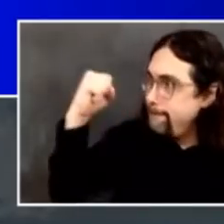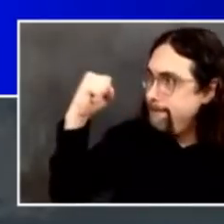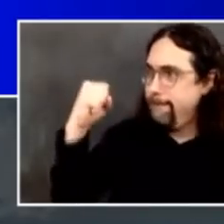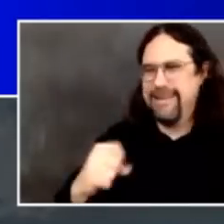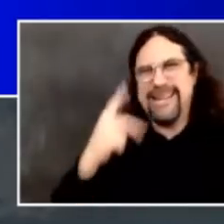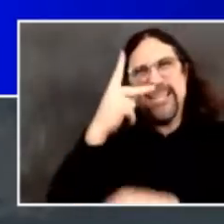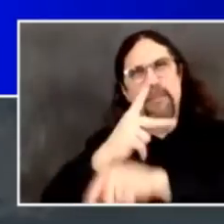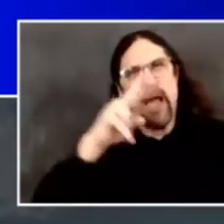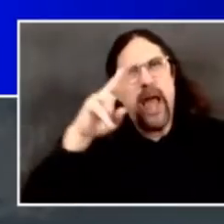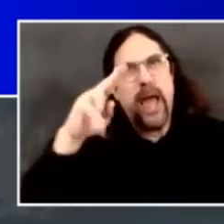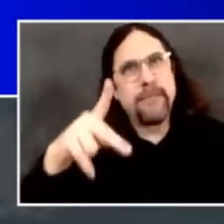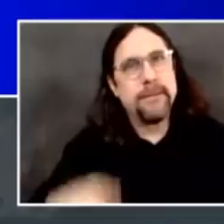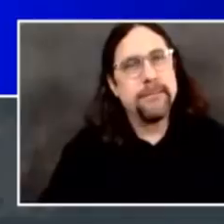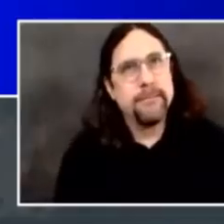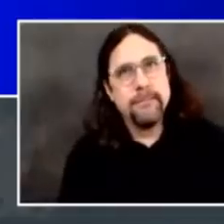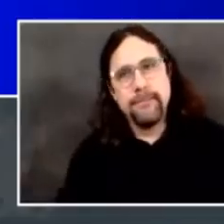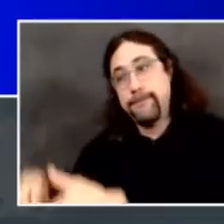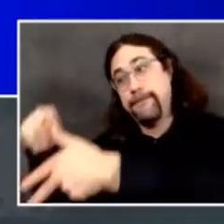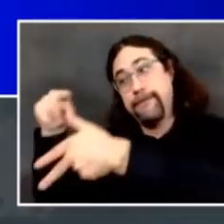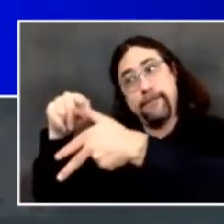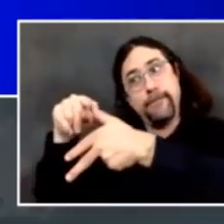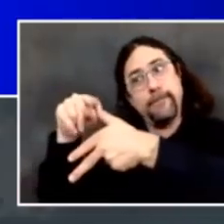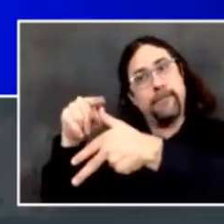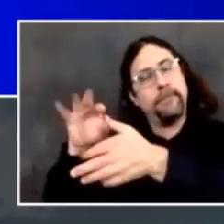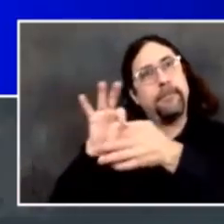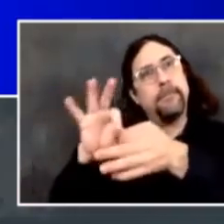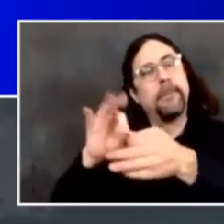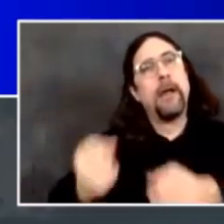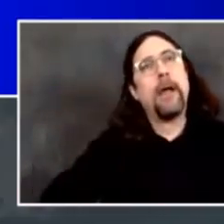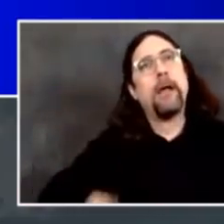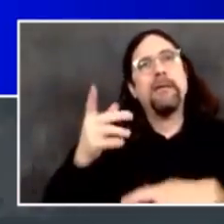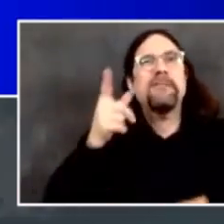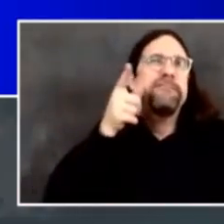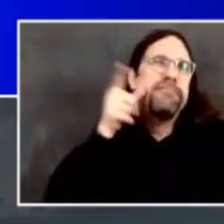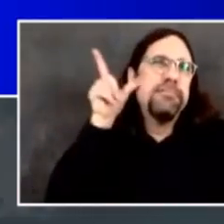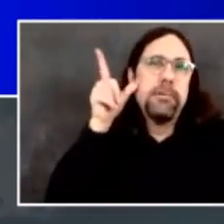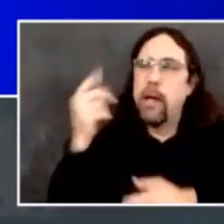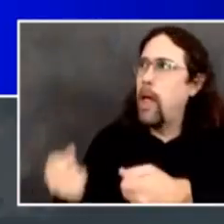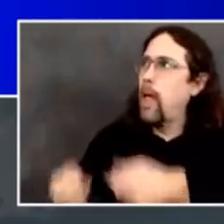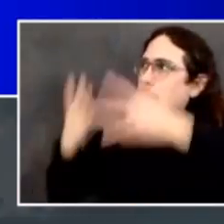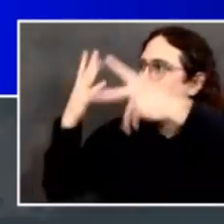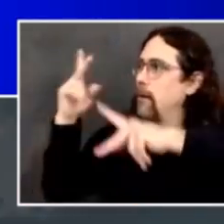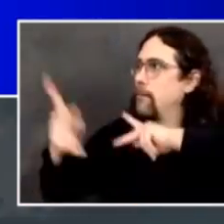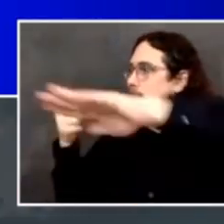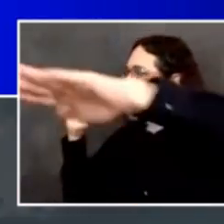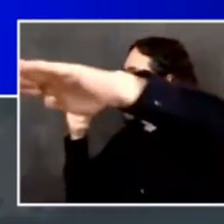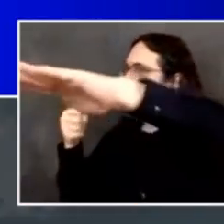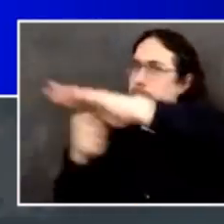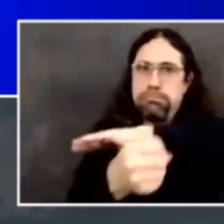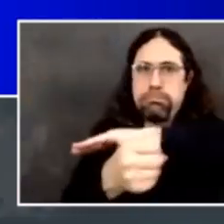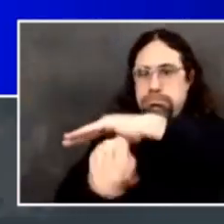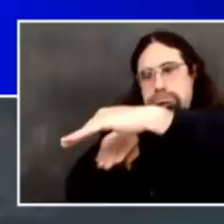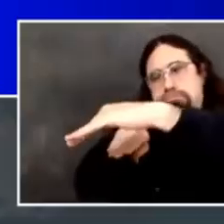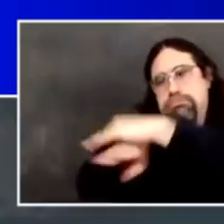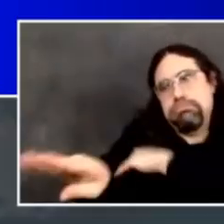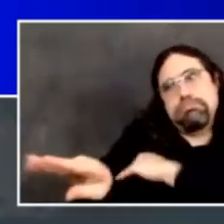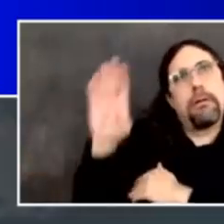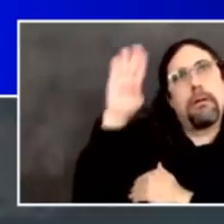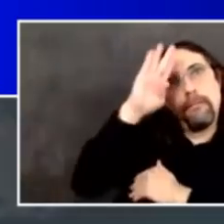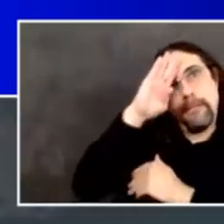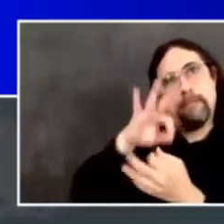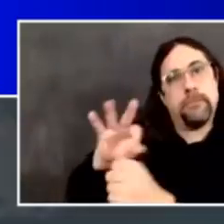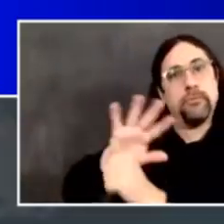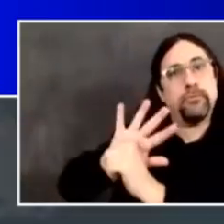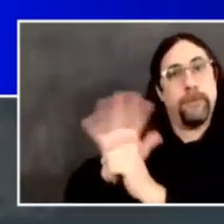suspected COVID-19, that is down from 113 to 88. Daily number of people in ICUs across our